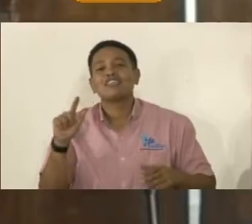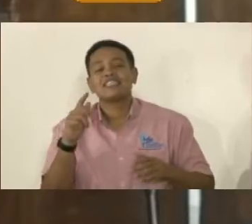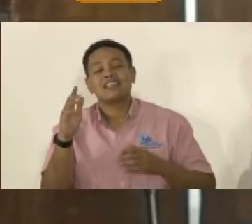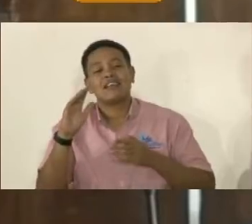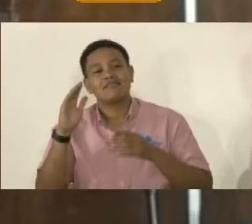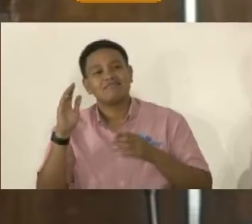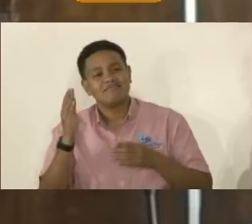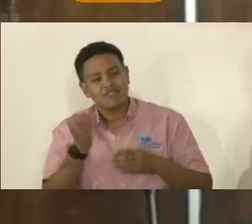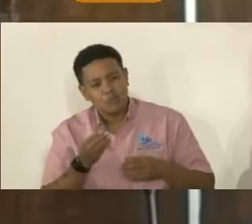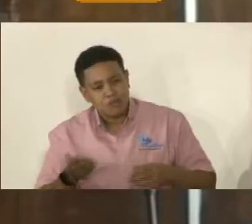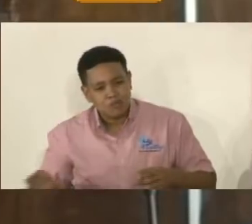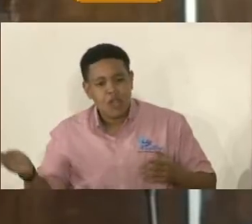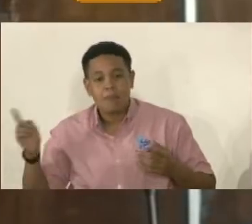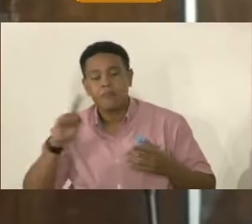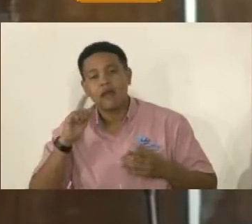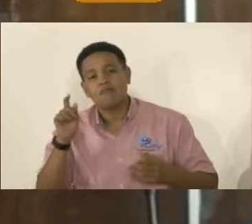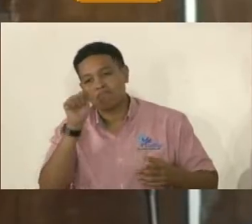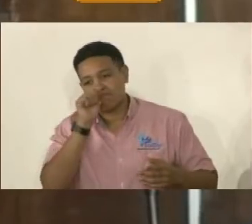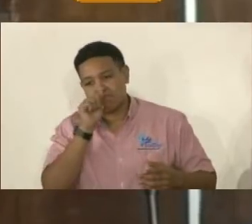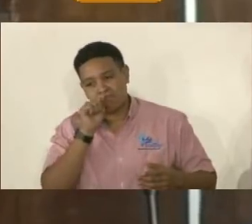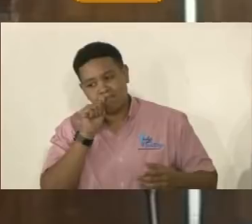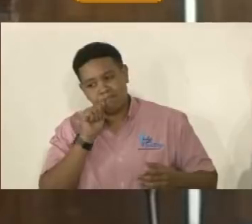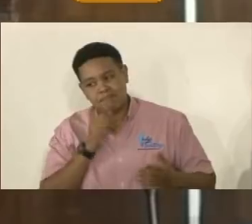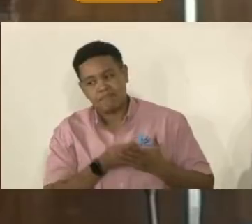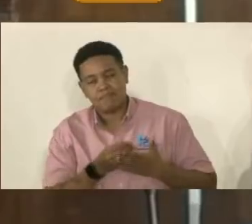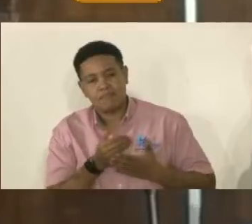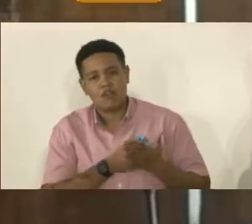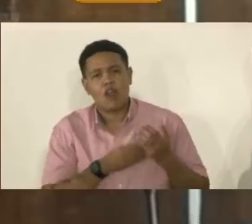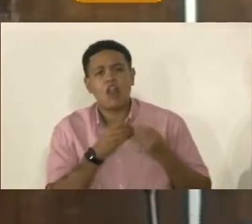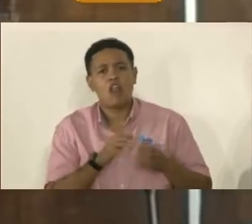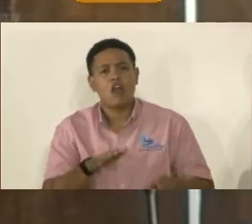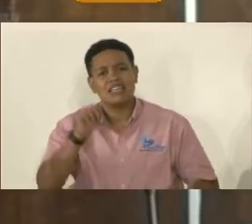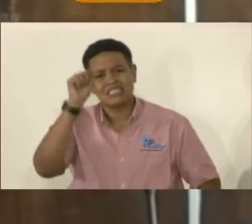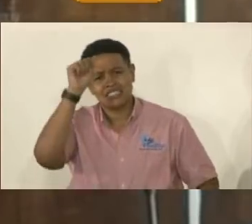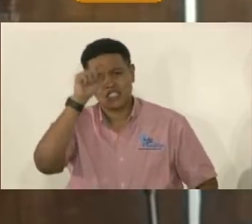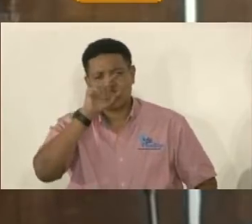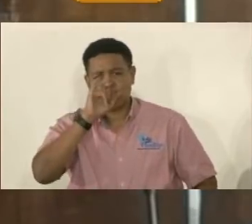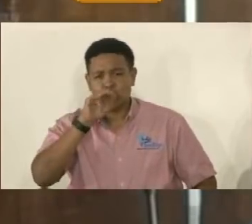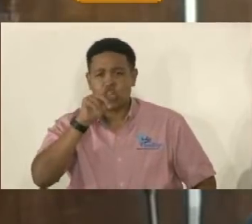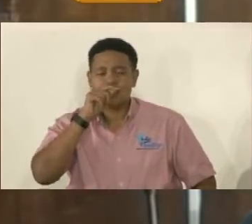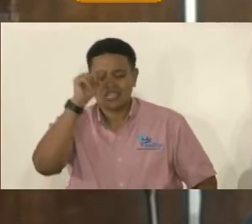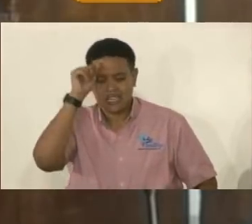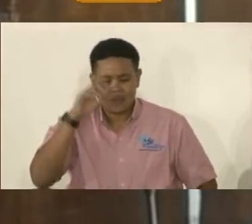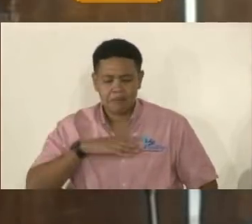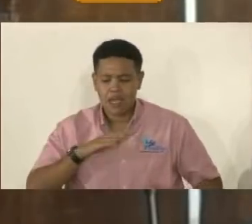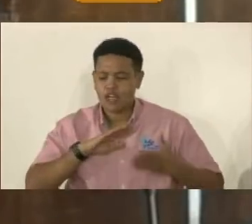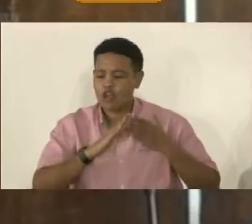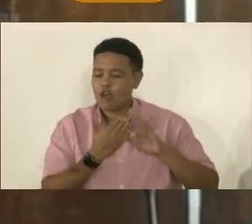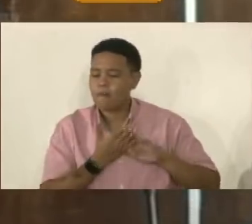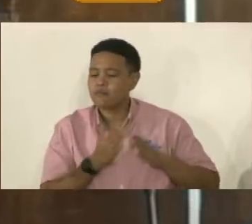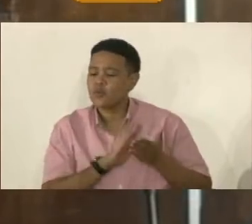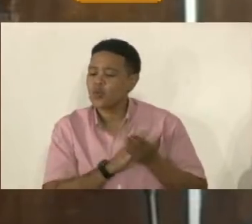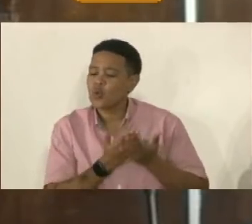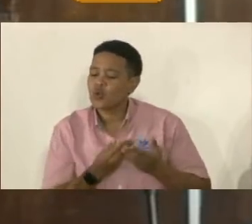have borne the brunt of the income loss. The pan chicken man, the community cook shop, the